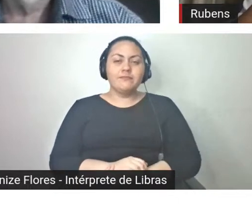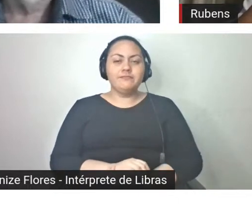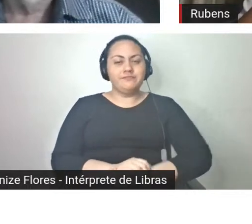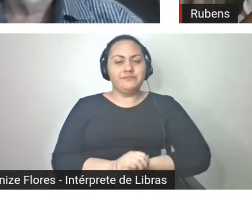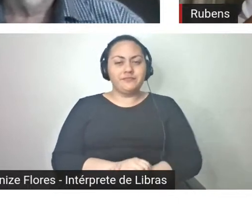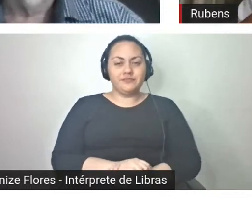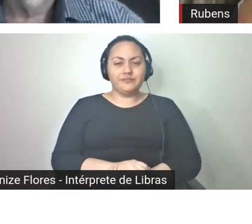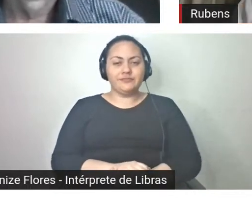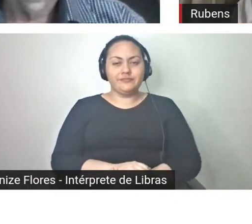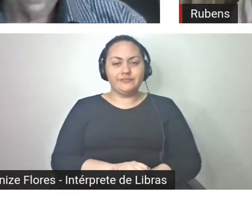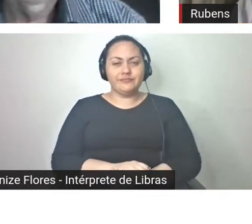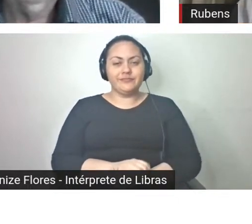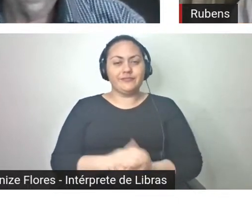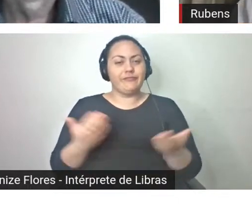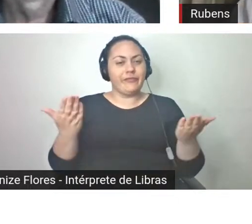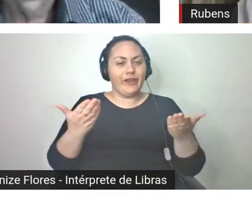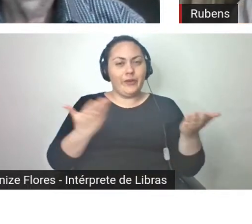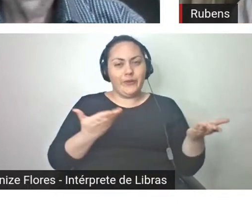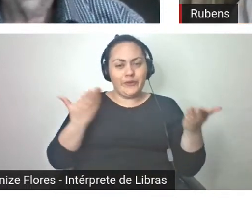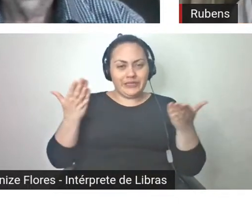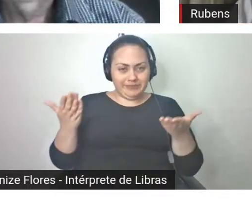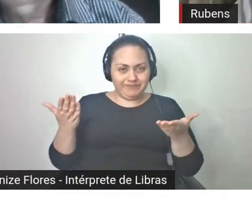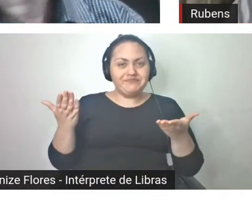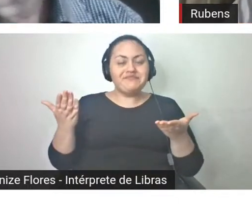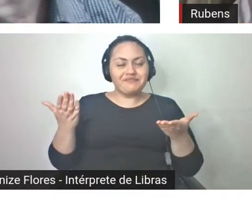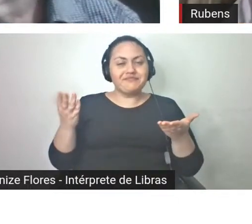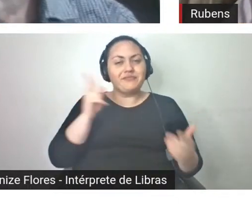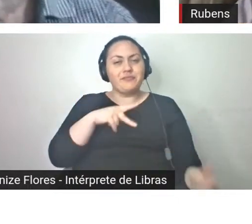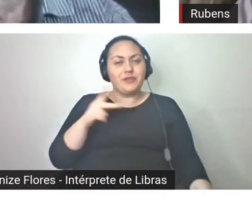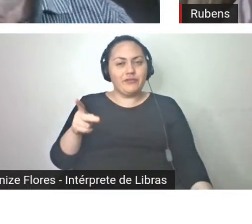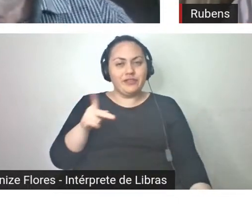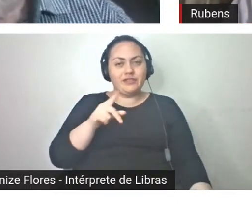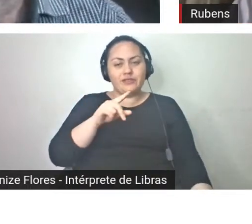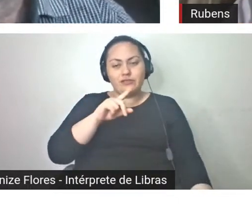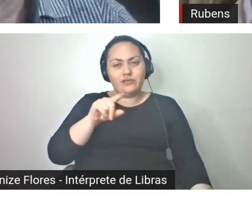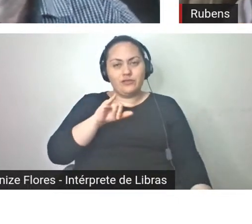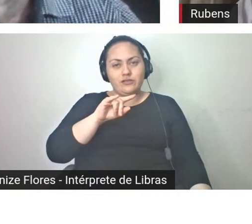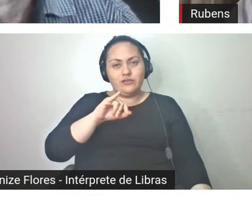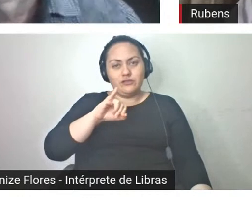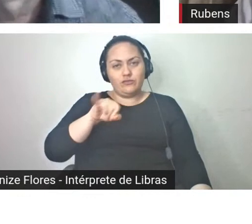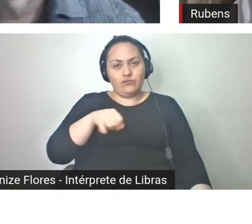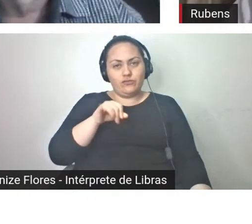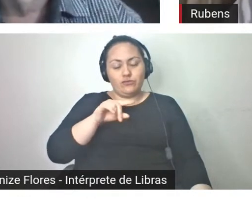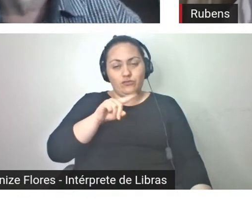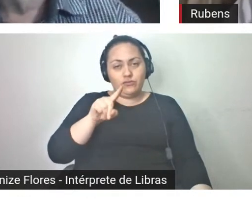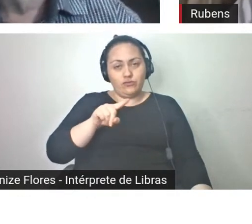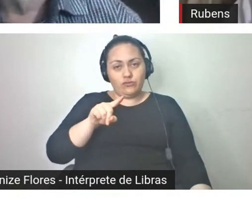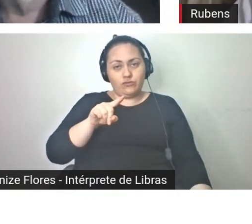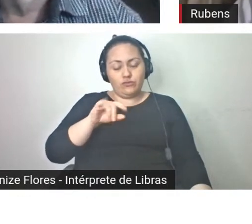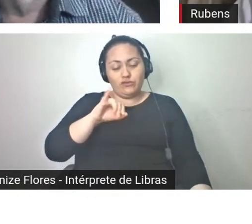Então, vou passar imediatamente a palavra ao professor José Marcelino para suas